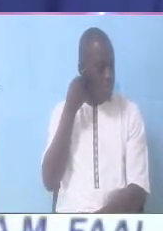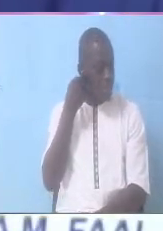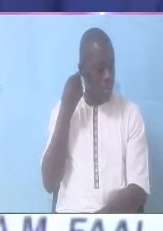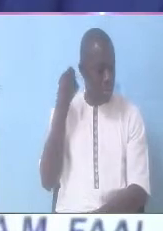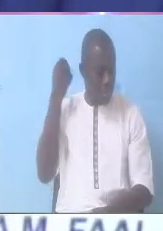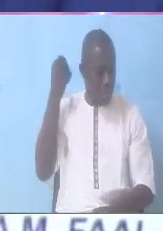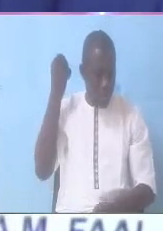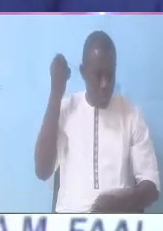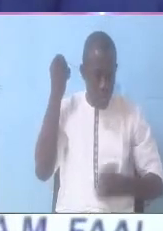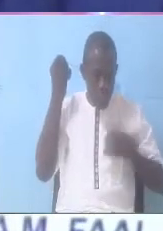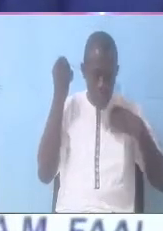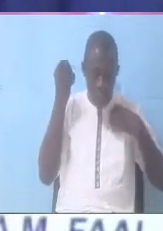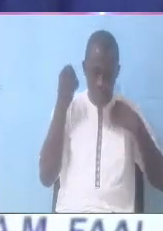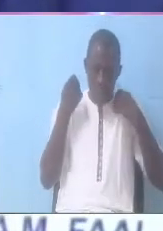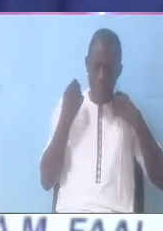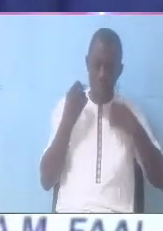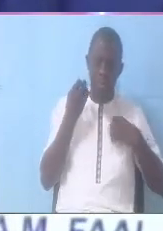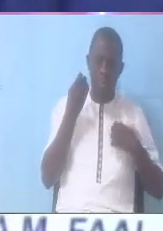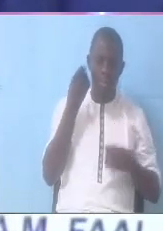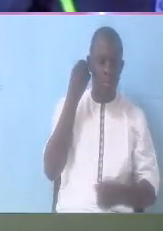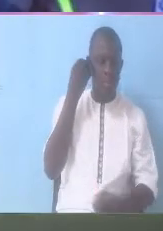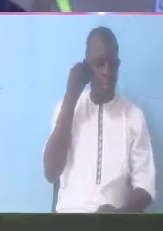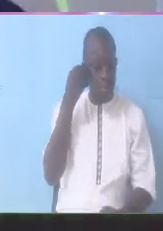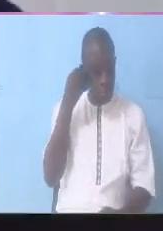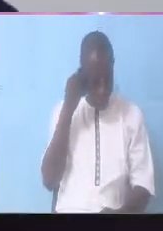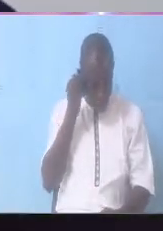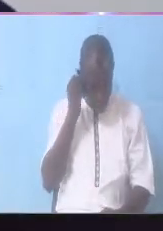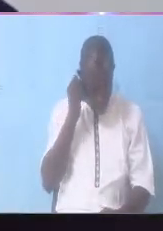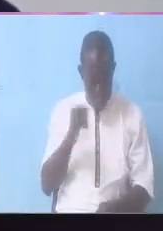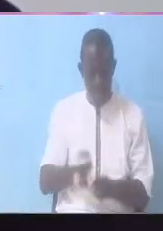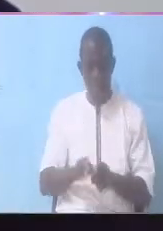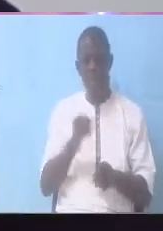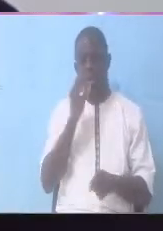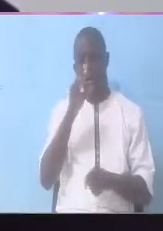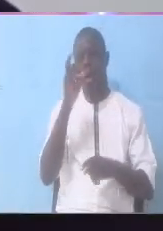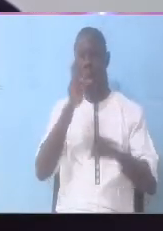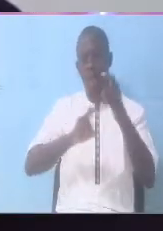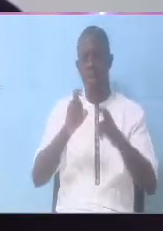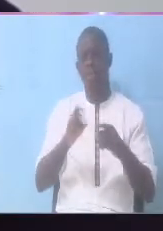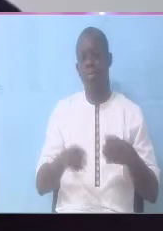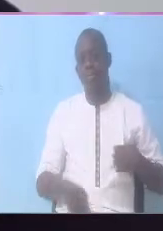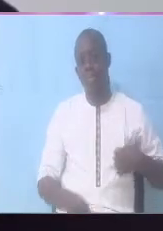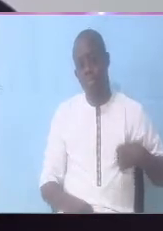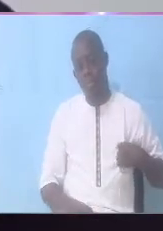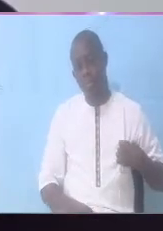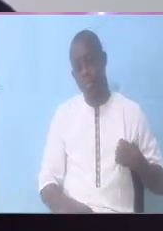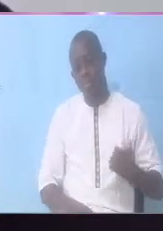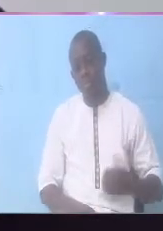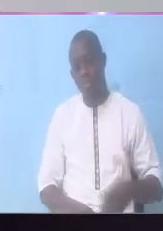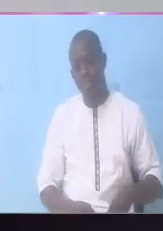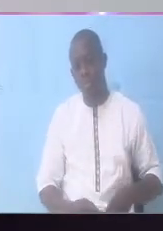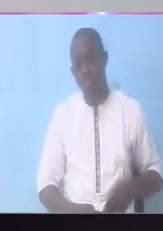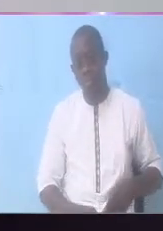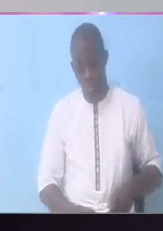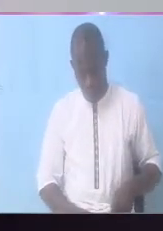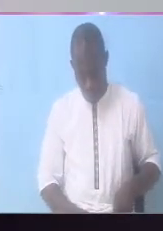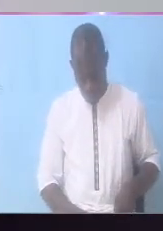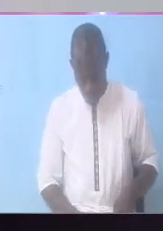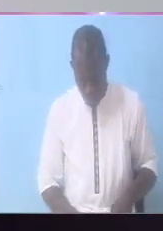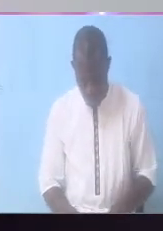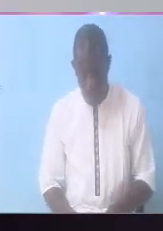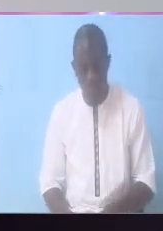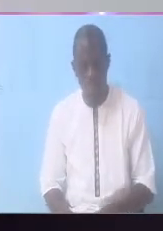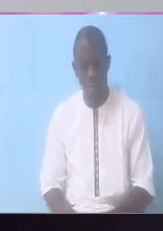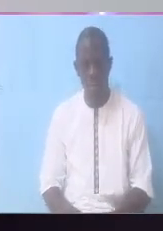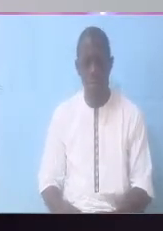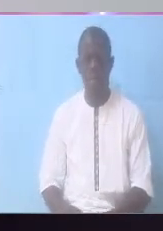Could you say that again, please? The July 22nd Youth Action Group people were there. July